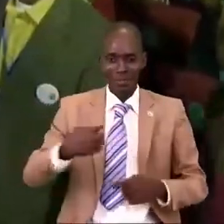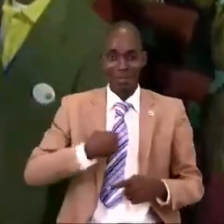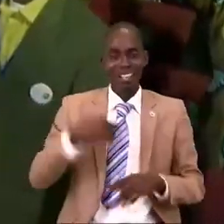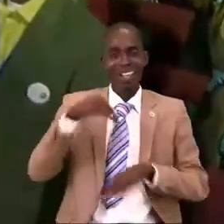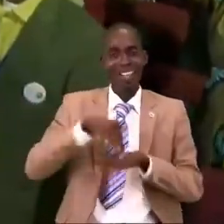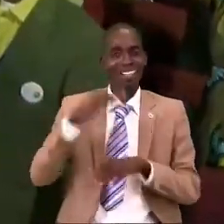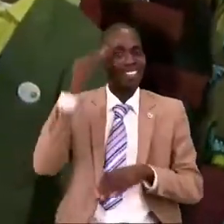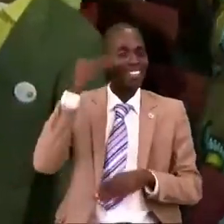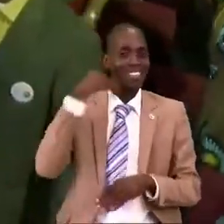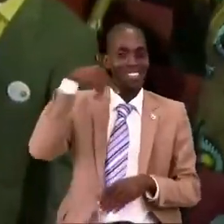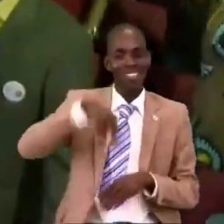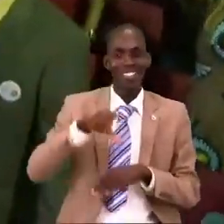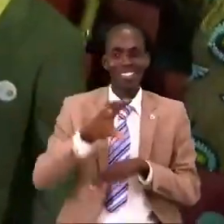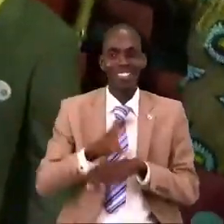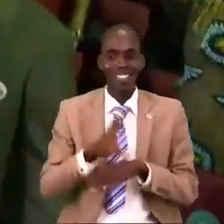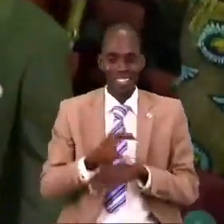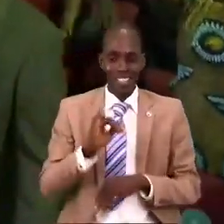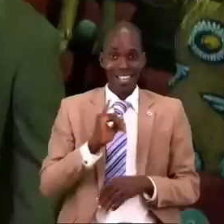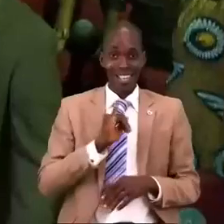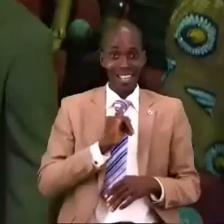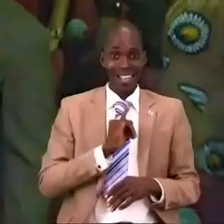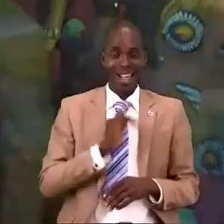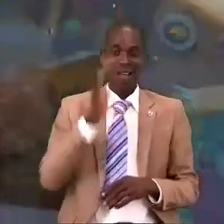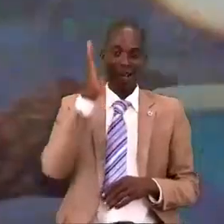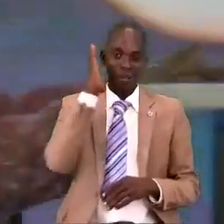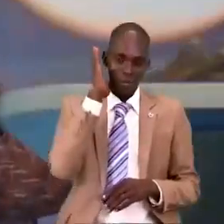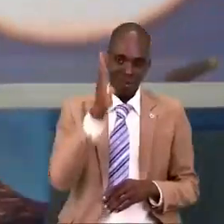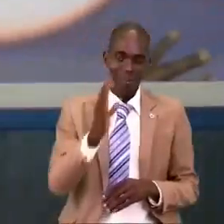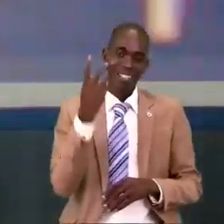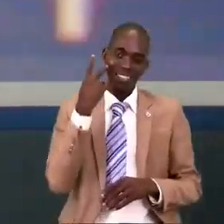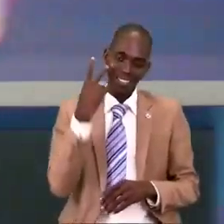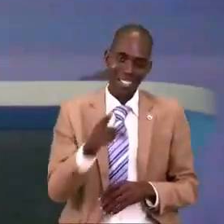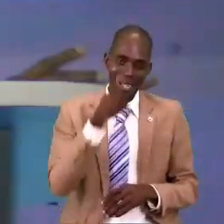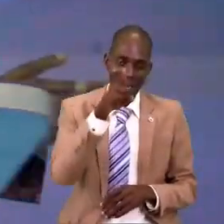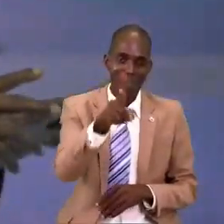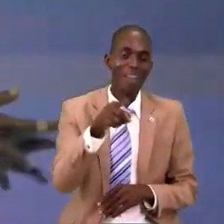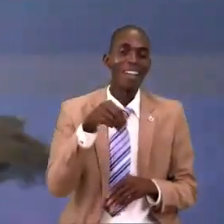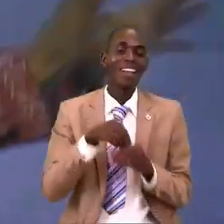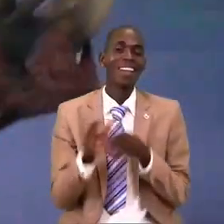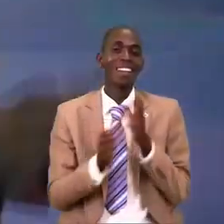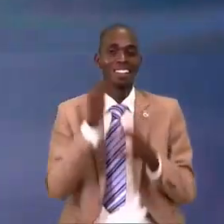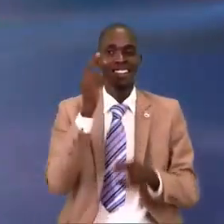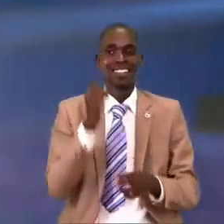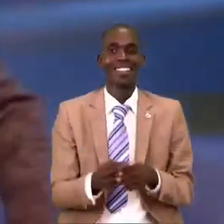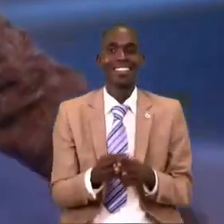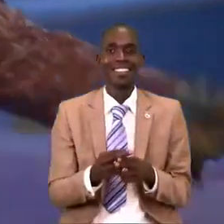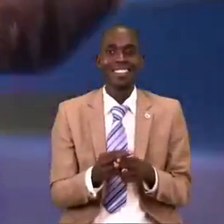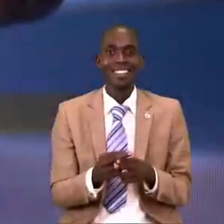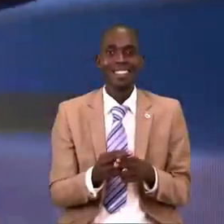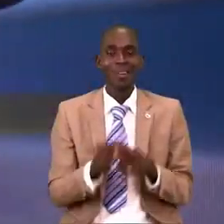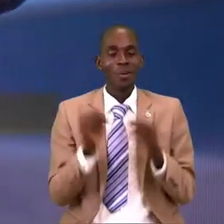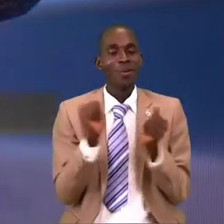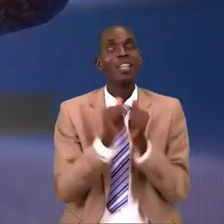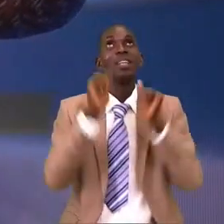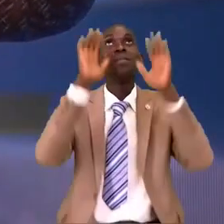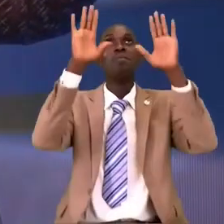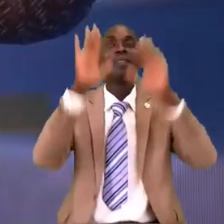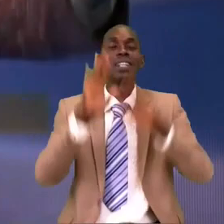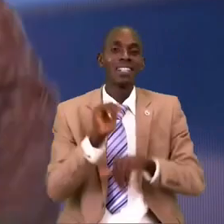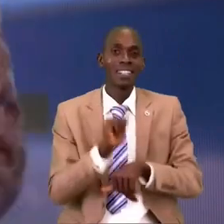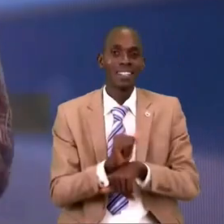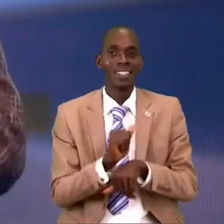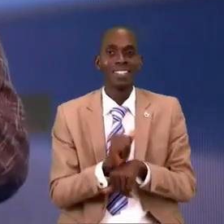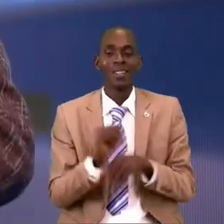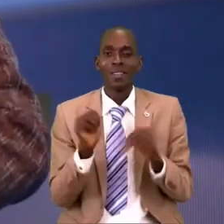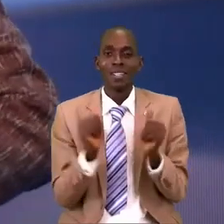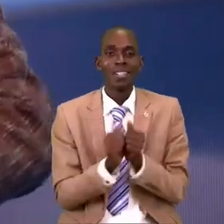Yeah. With miracle. Yeah. With salvation. Yeah. With healing. Yeah. With deliverance. Father,